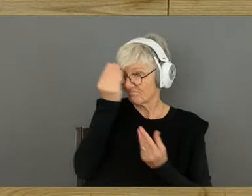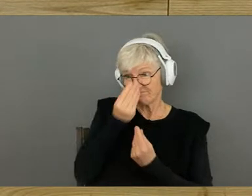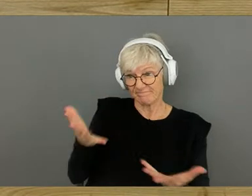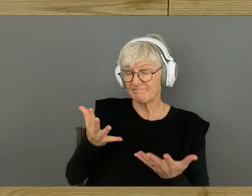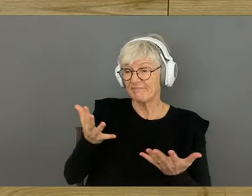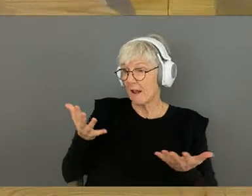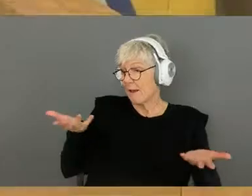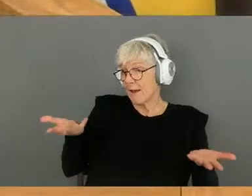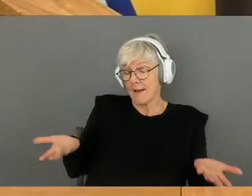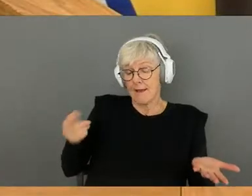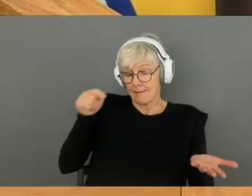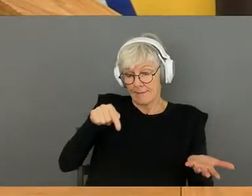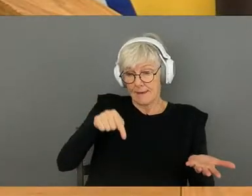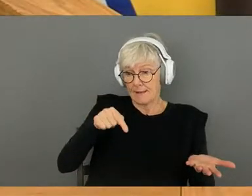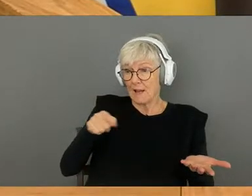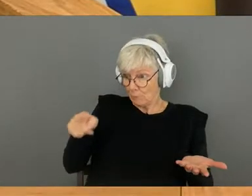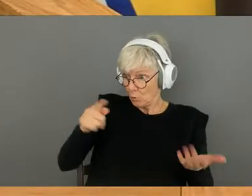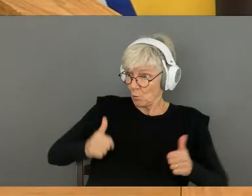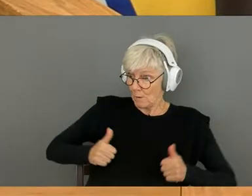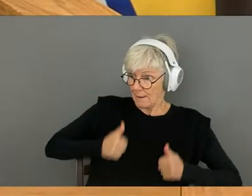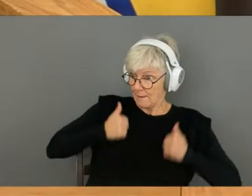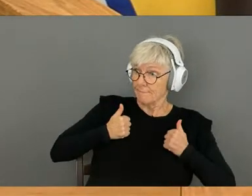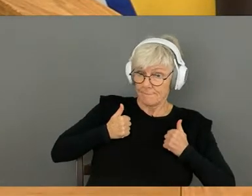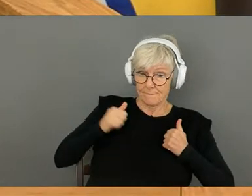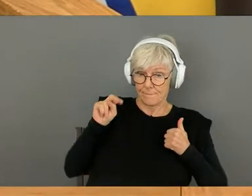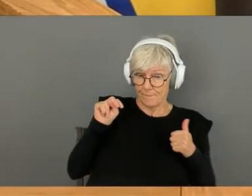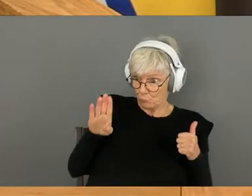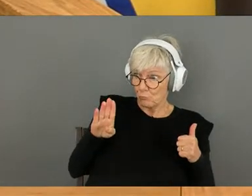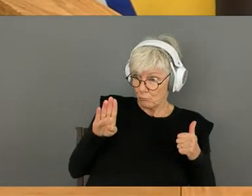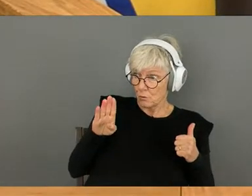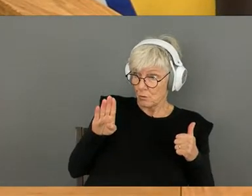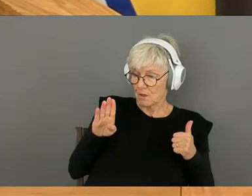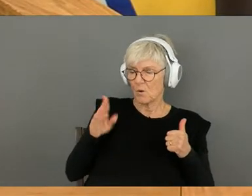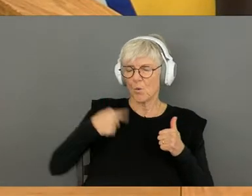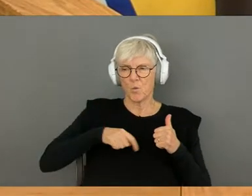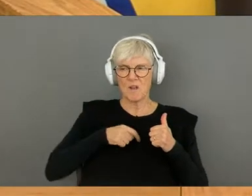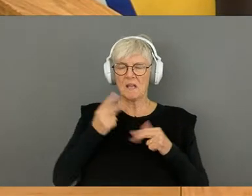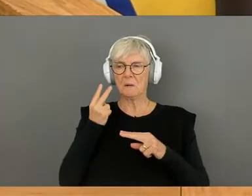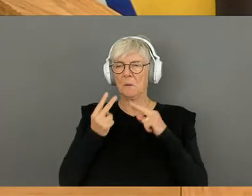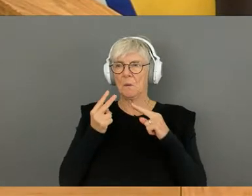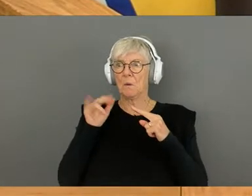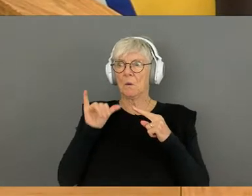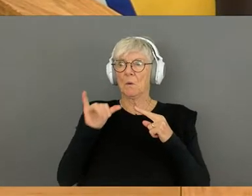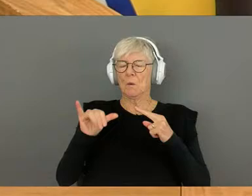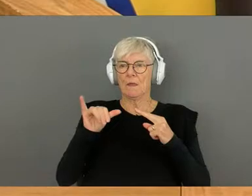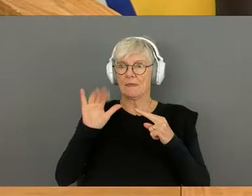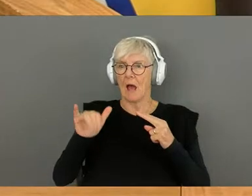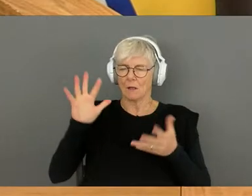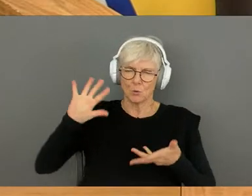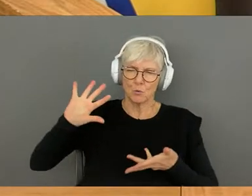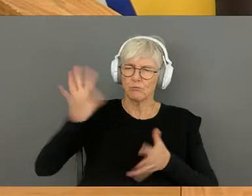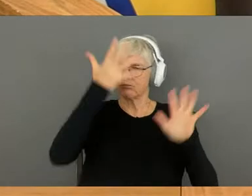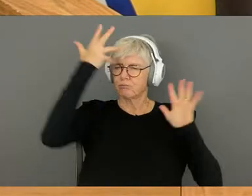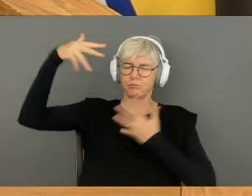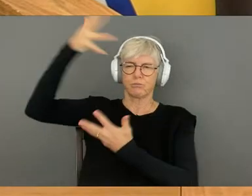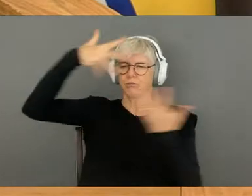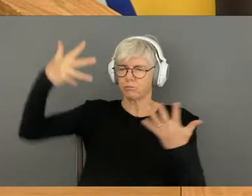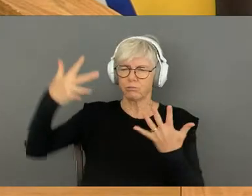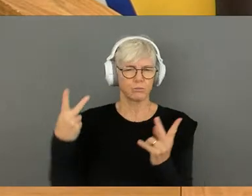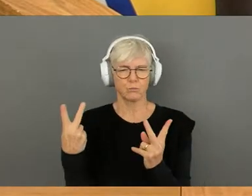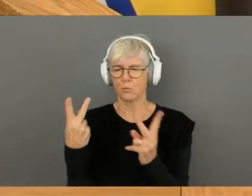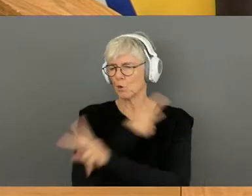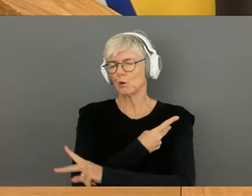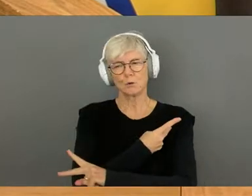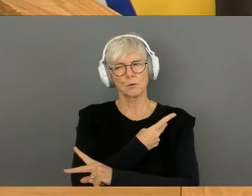if we live in this province, we knew when the storm hit that this was going to be pretty significant. And